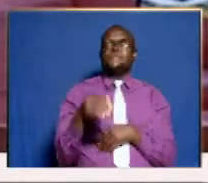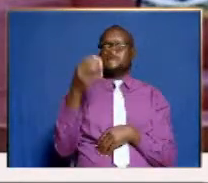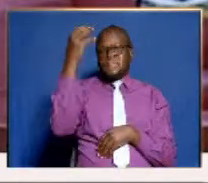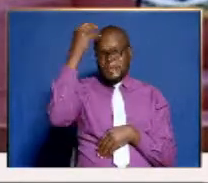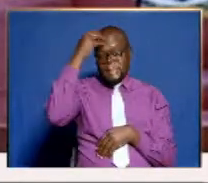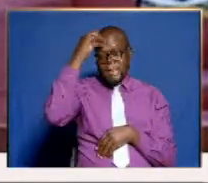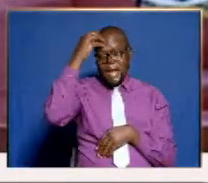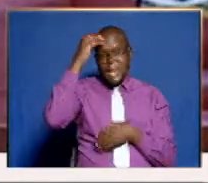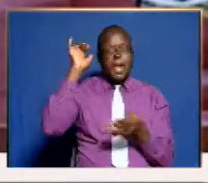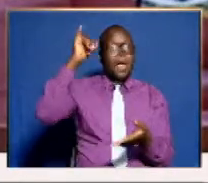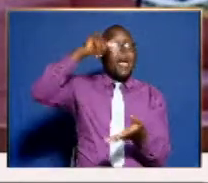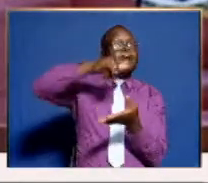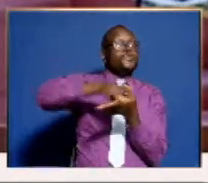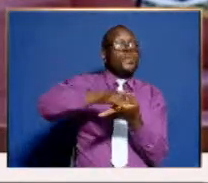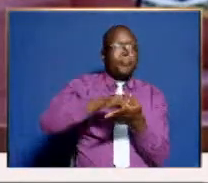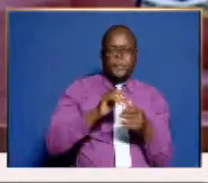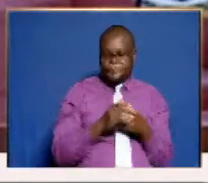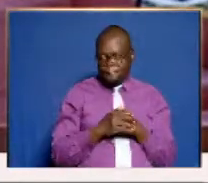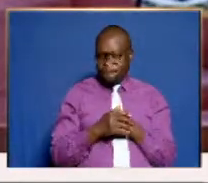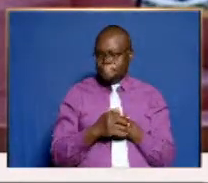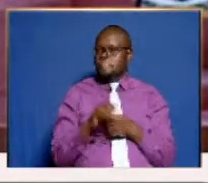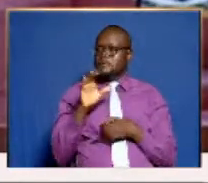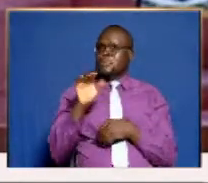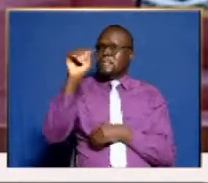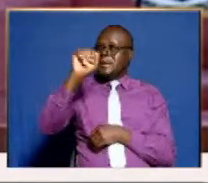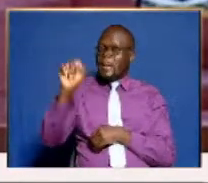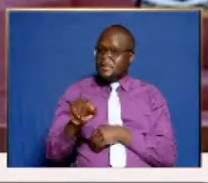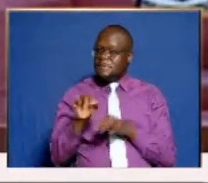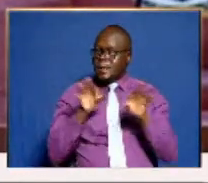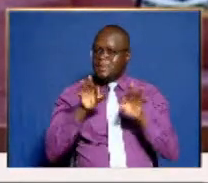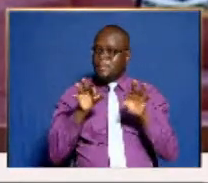Airstrip? Could the Cabinet Secretary